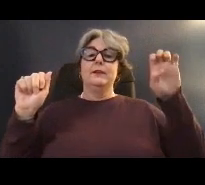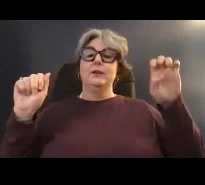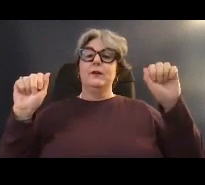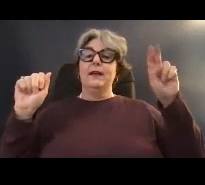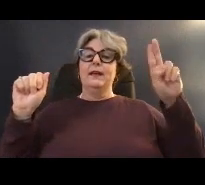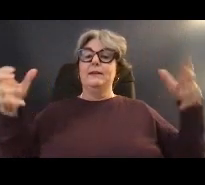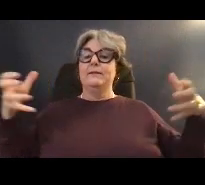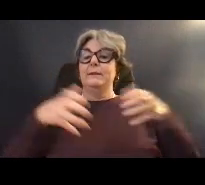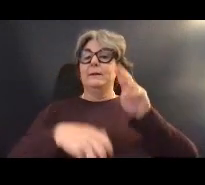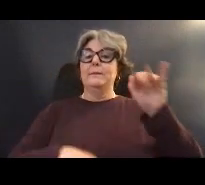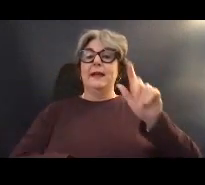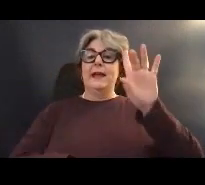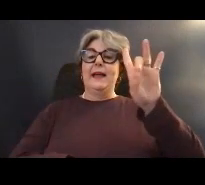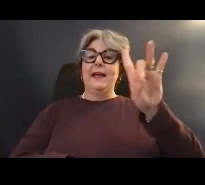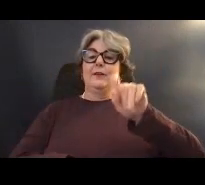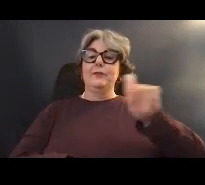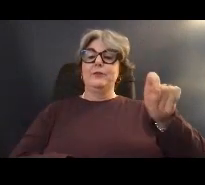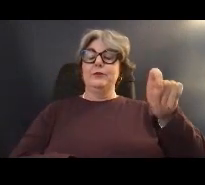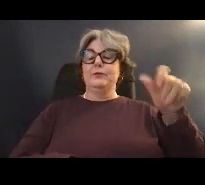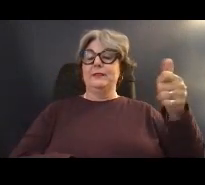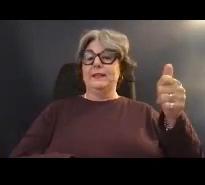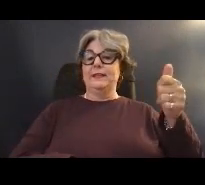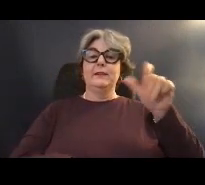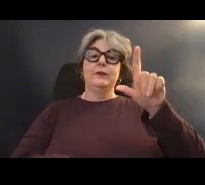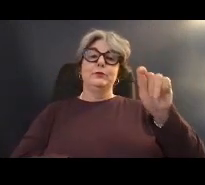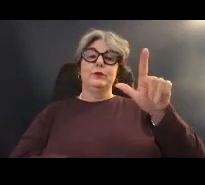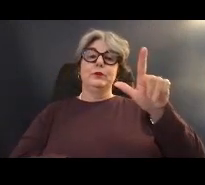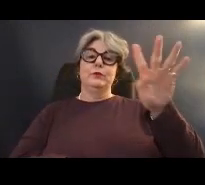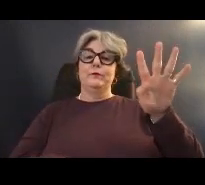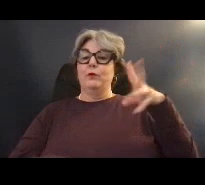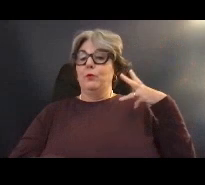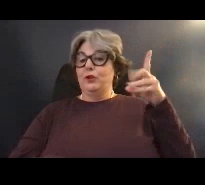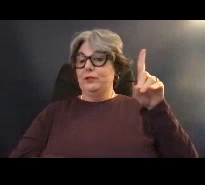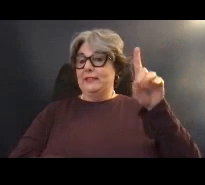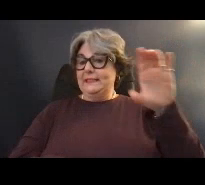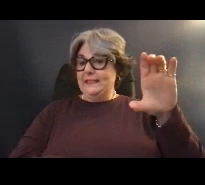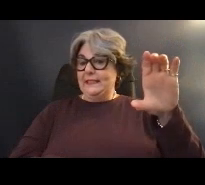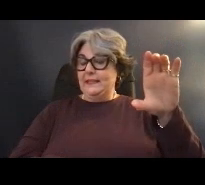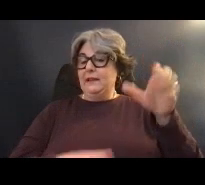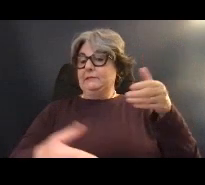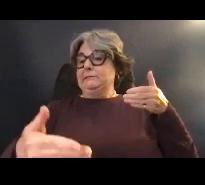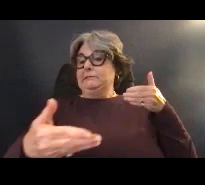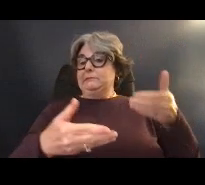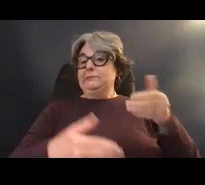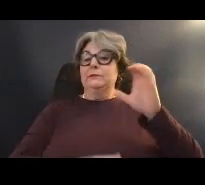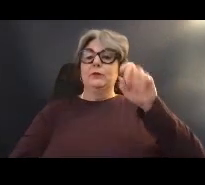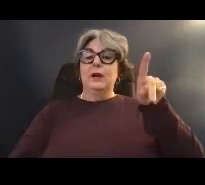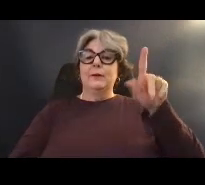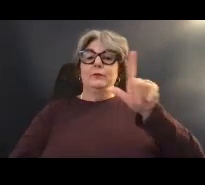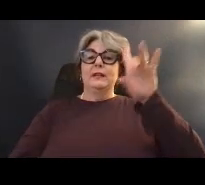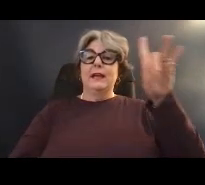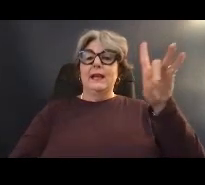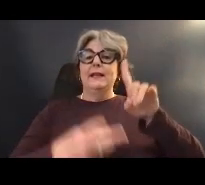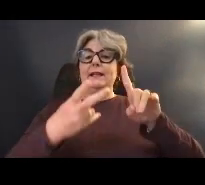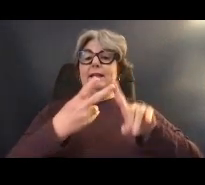on May 8th through 10th of 2023 in Washington, D.C., in the lead up to COP28 in the United Arab